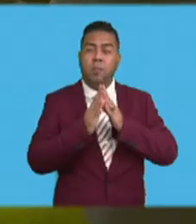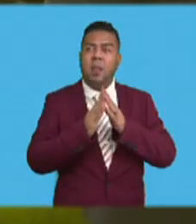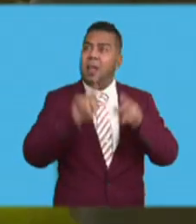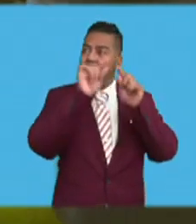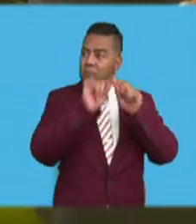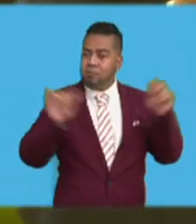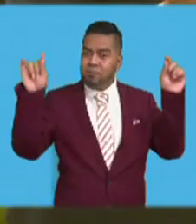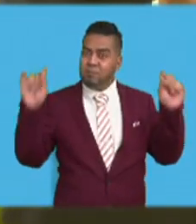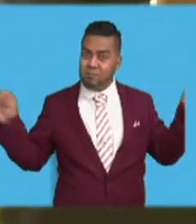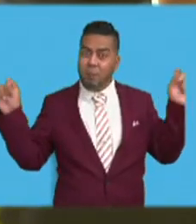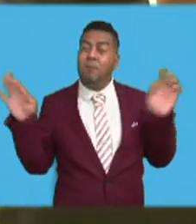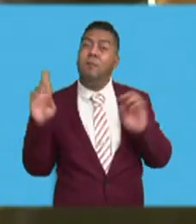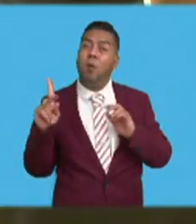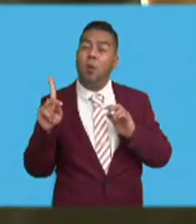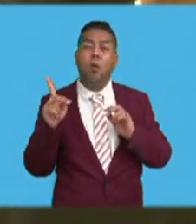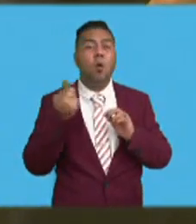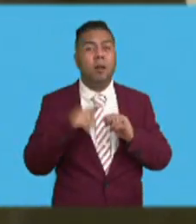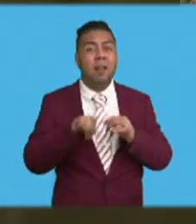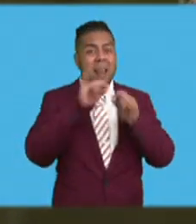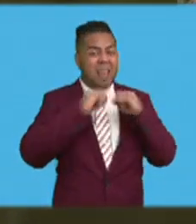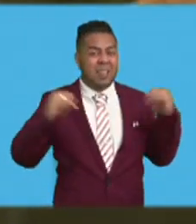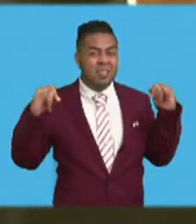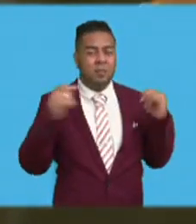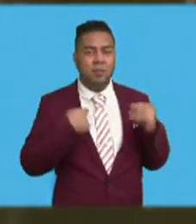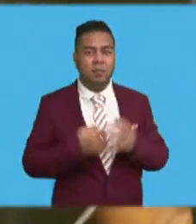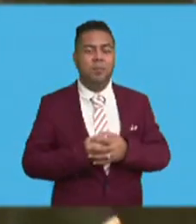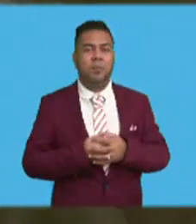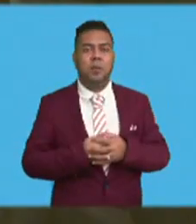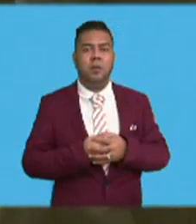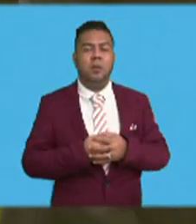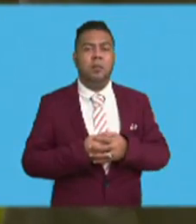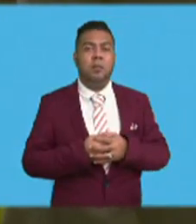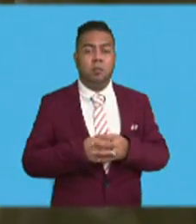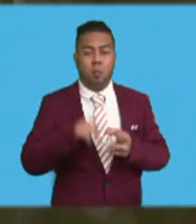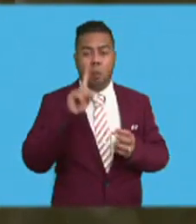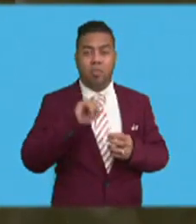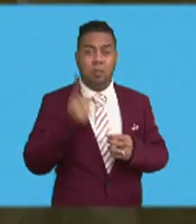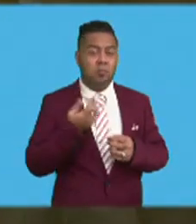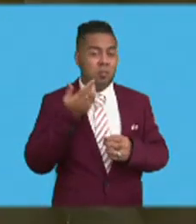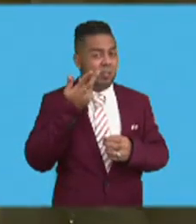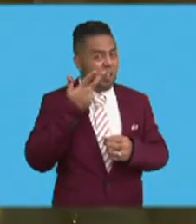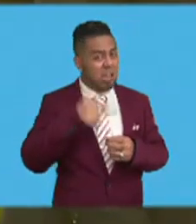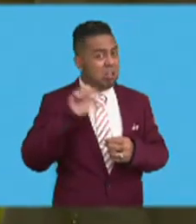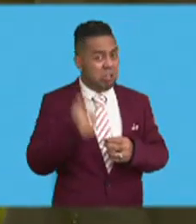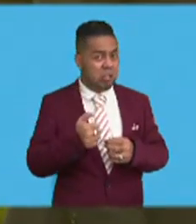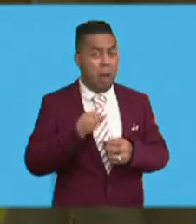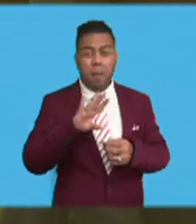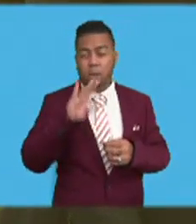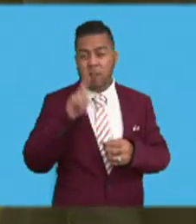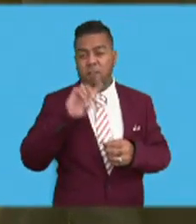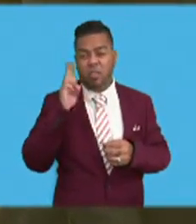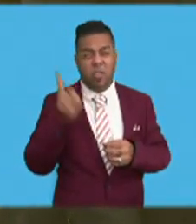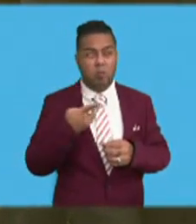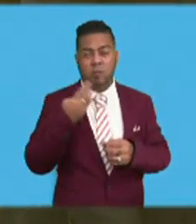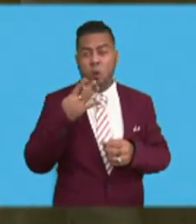from Wailenge to Wairiki, benefiting a total of around 1,086 homes, which is about 5,430